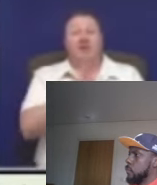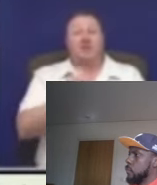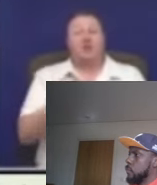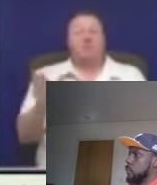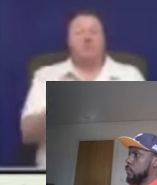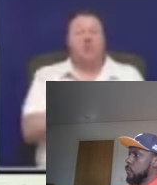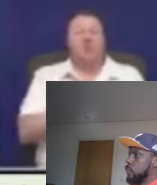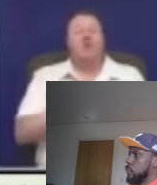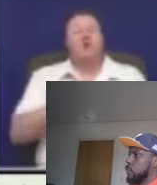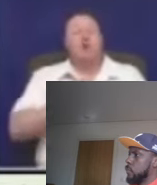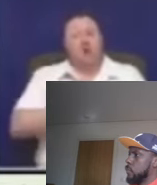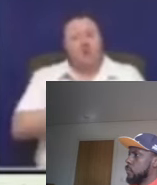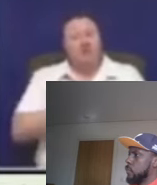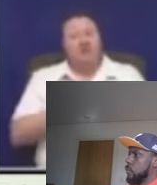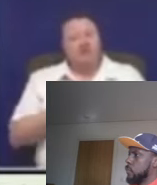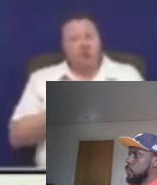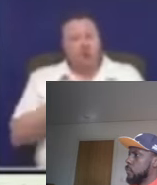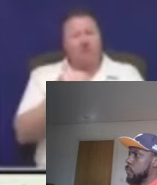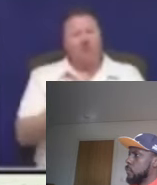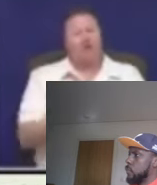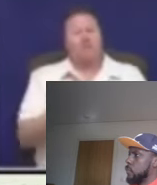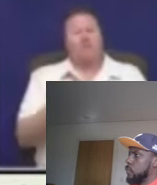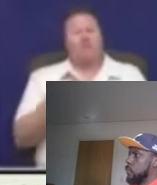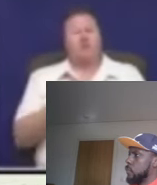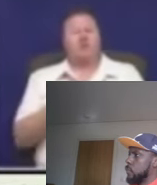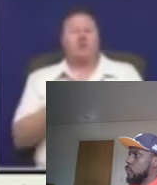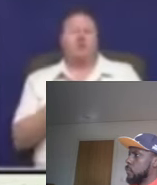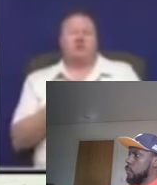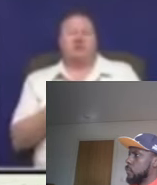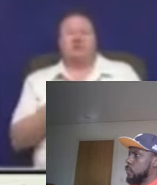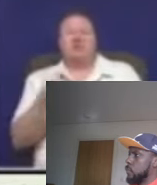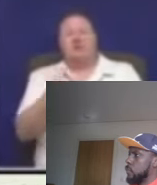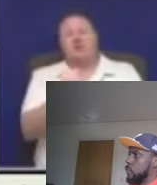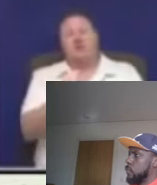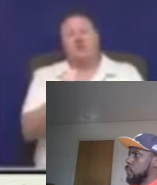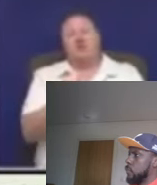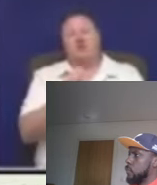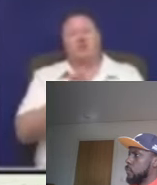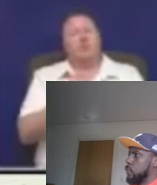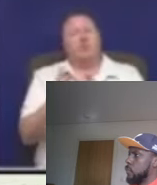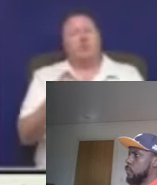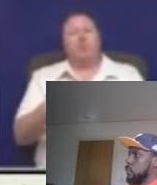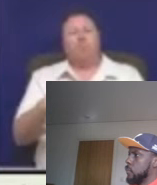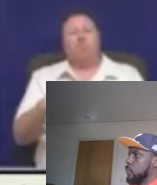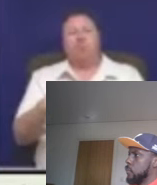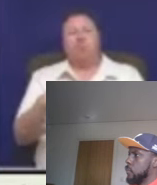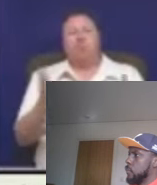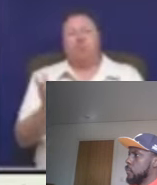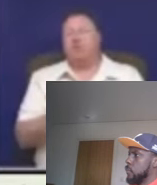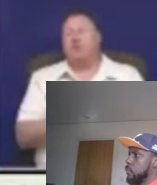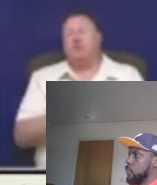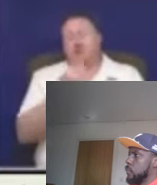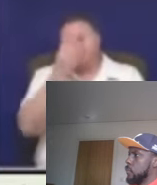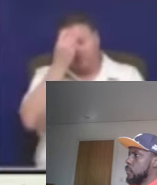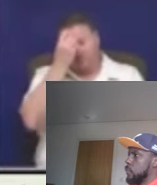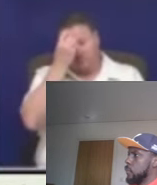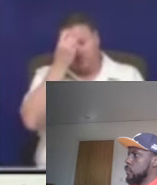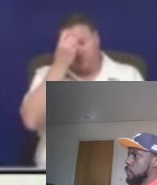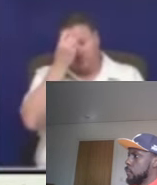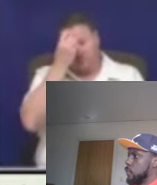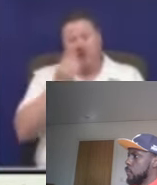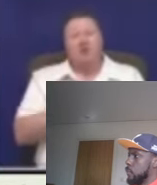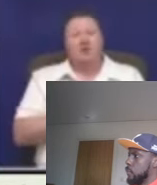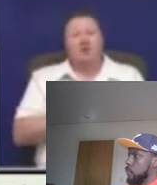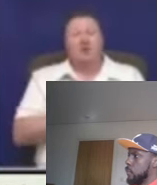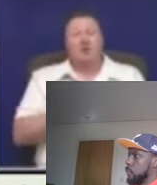are committed to overcoming the obstacles that have held back our nation's infrastructure plans. As I have mentioned, we have a significant